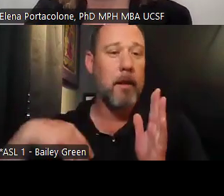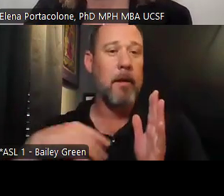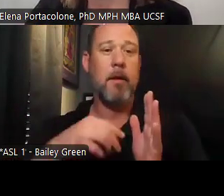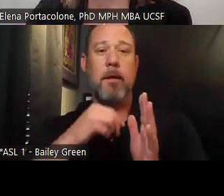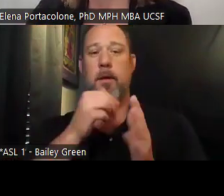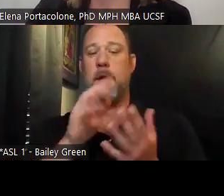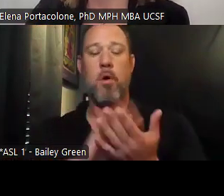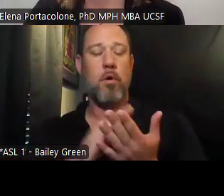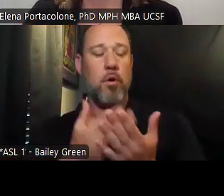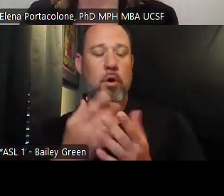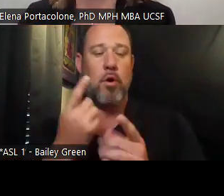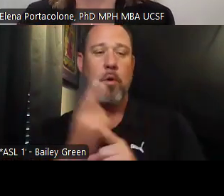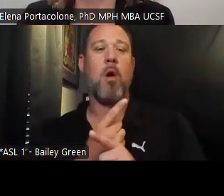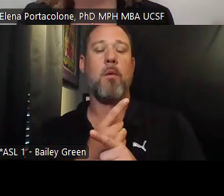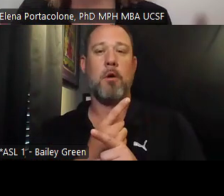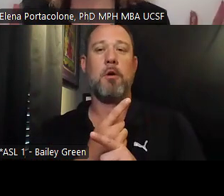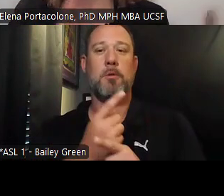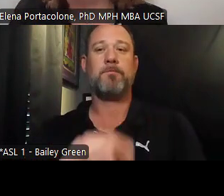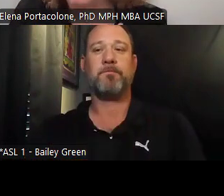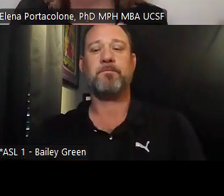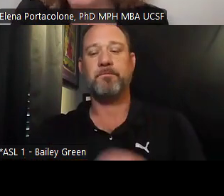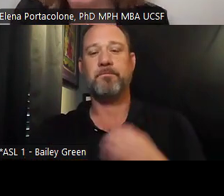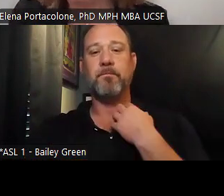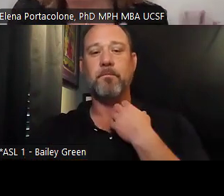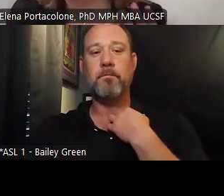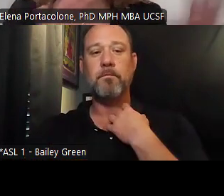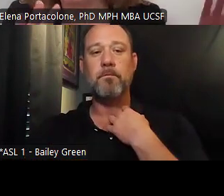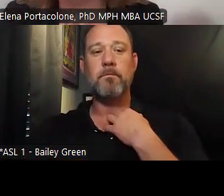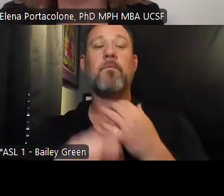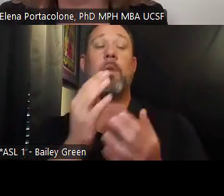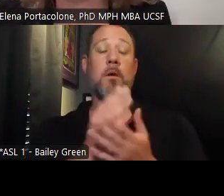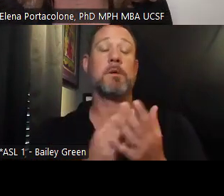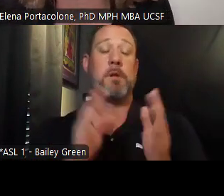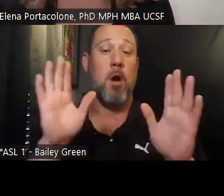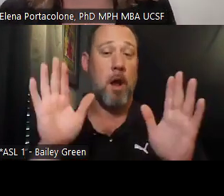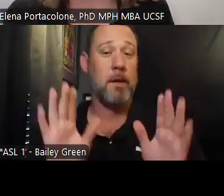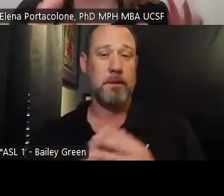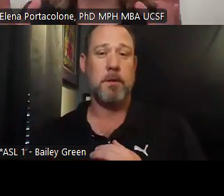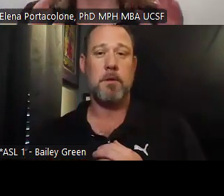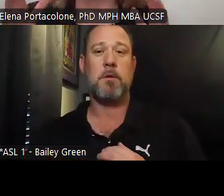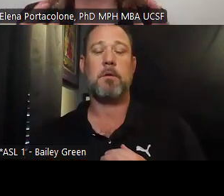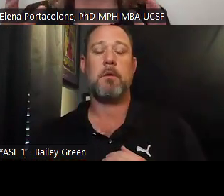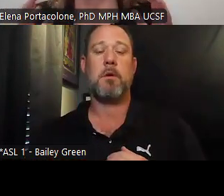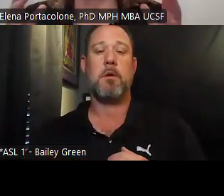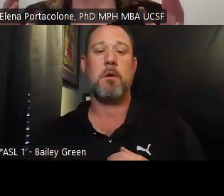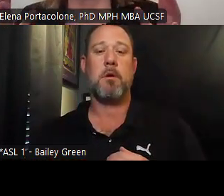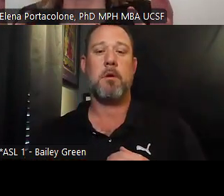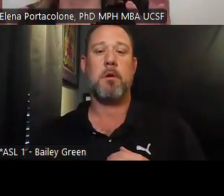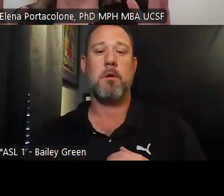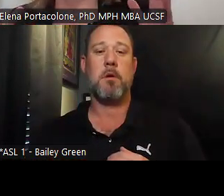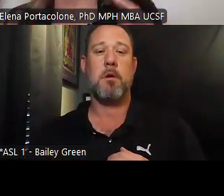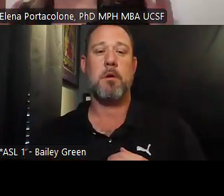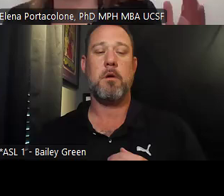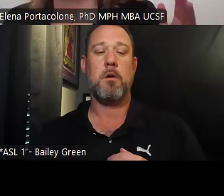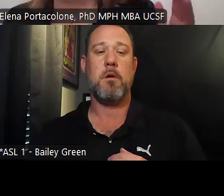cook properly. So some of them are excellent, so I don't want to generalize, but it's